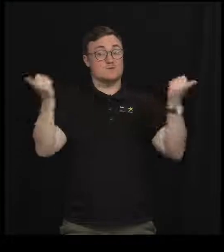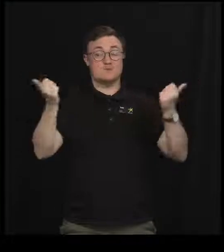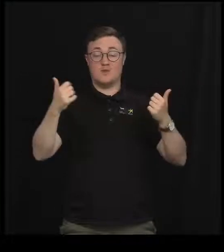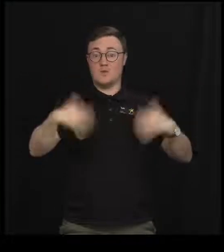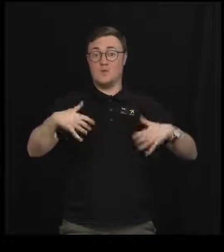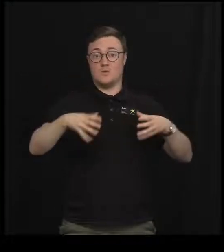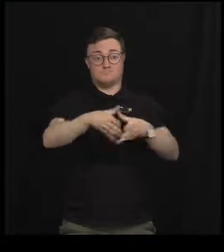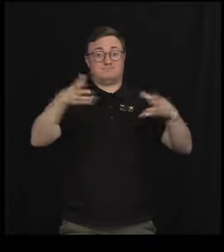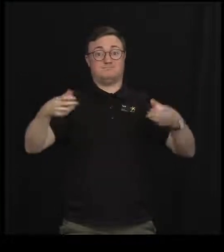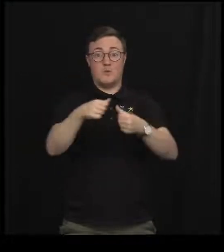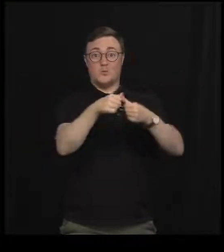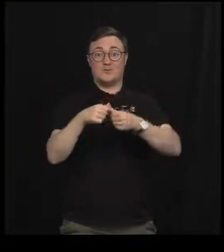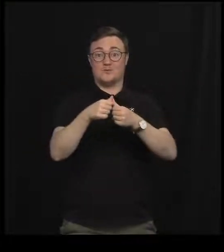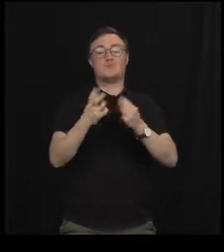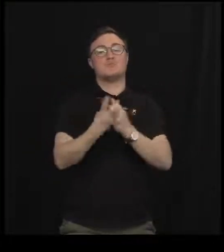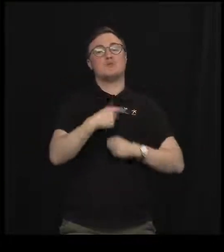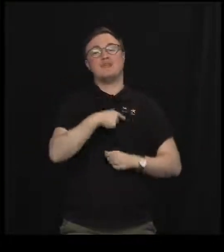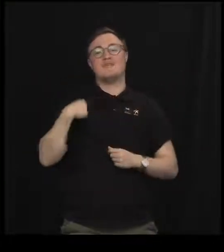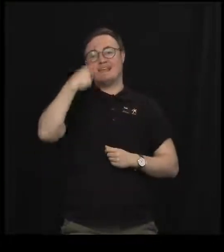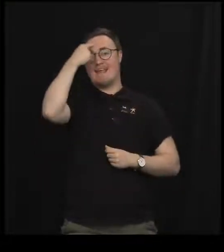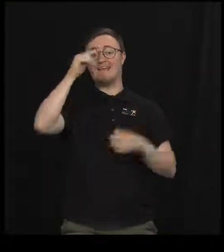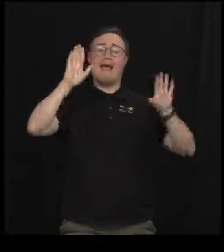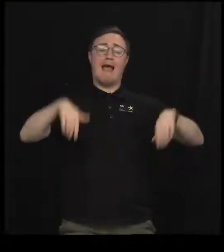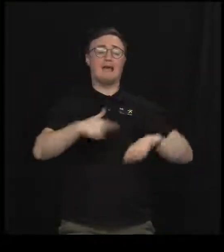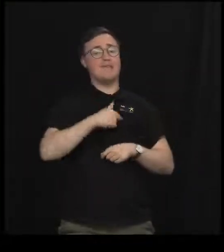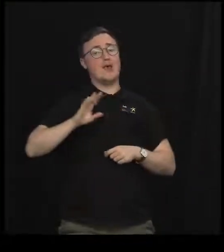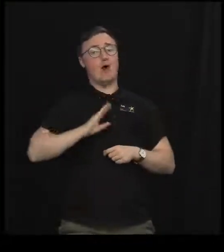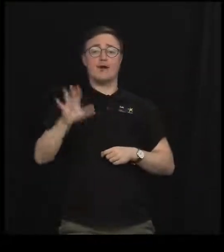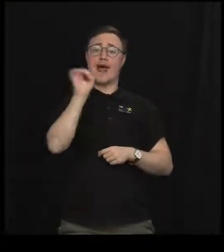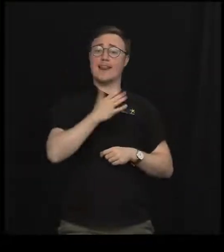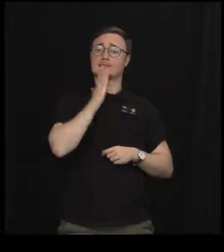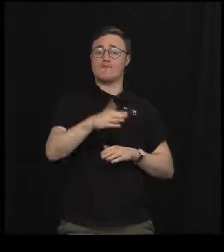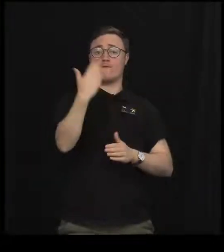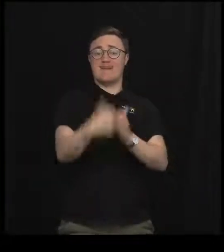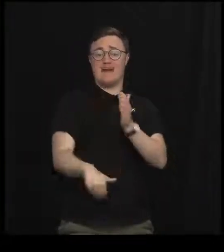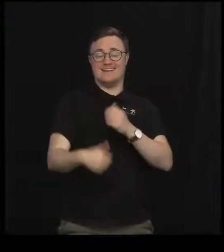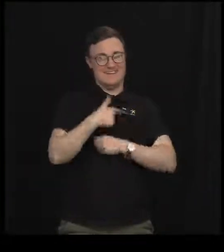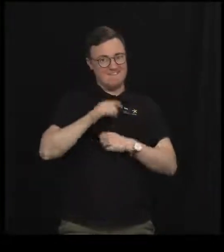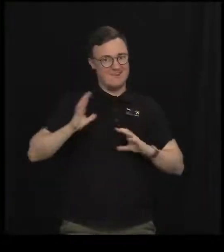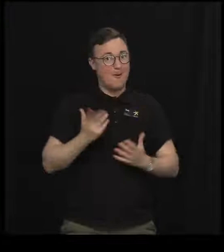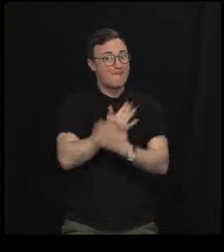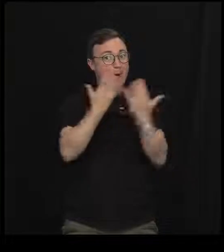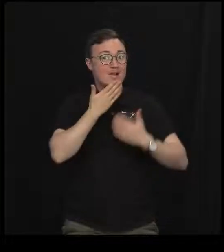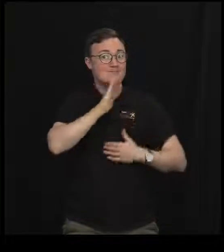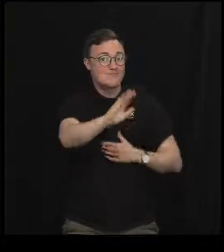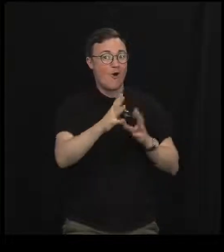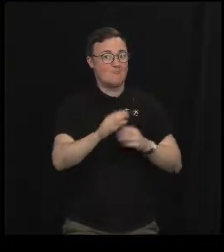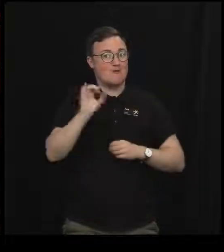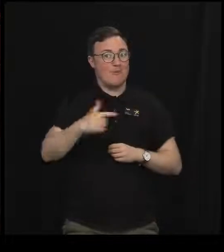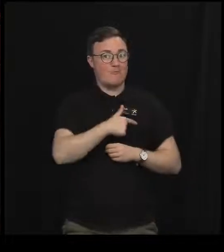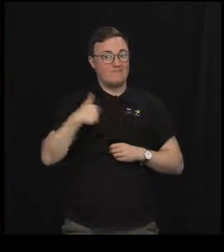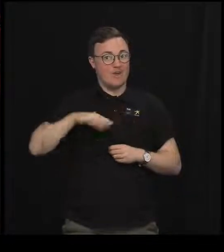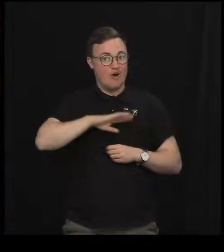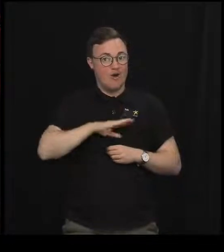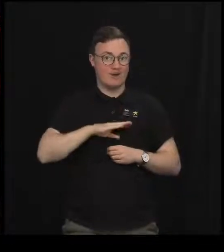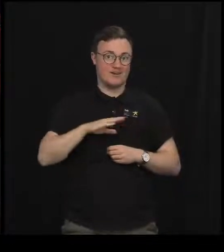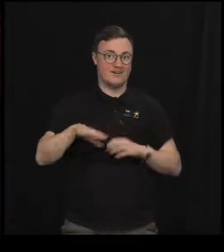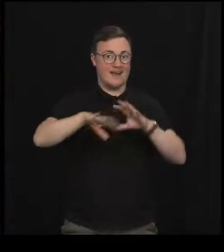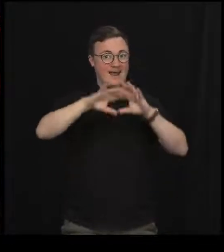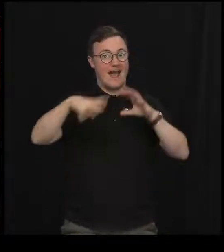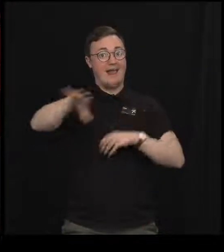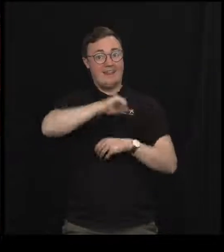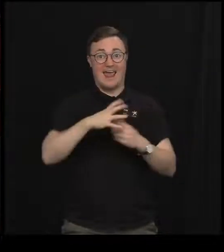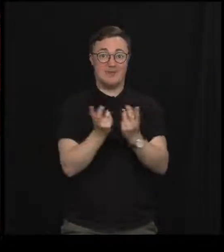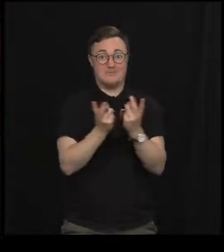organizations, we have a tendency to think that we have all of the answers. We have many answers, but clearly, if we had them all, we would be much further along. Good.